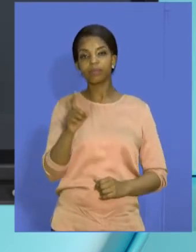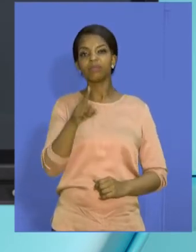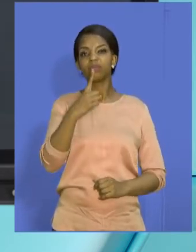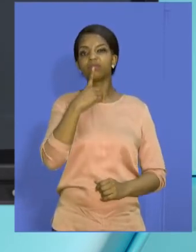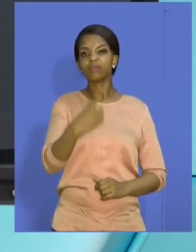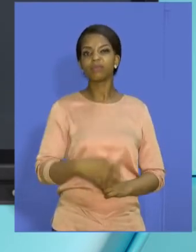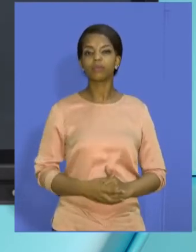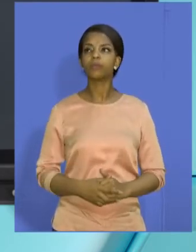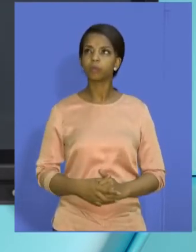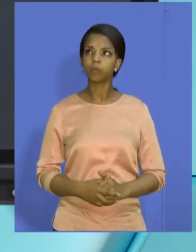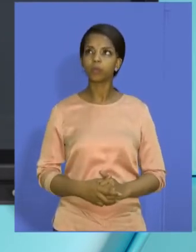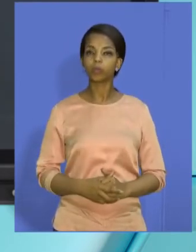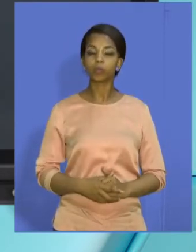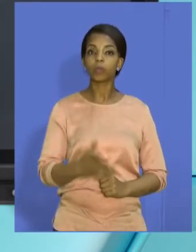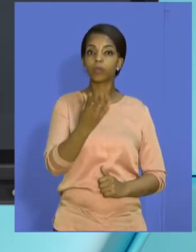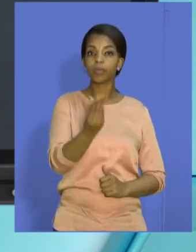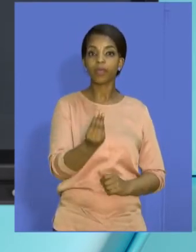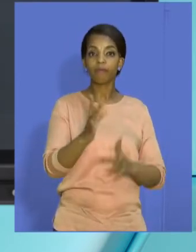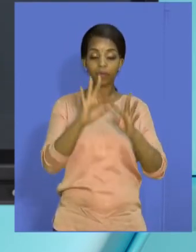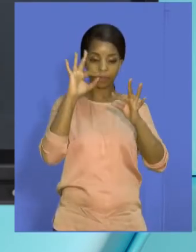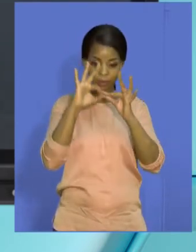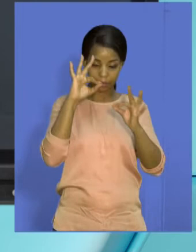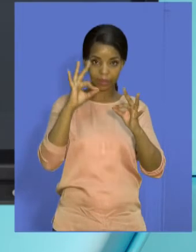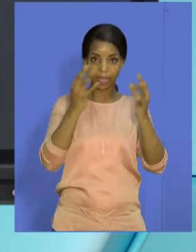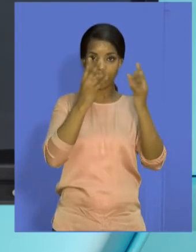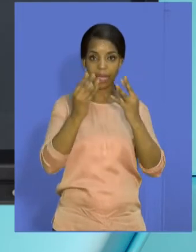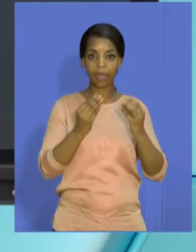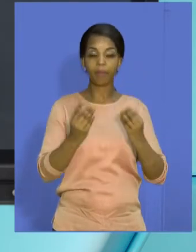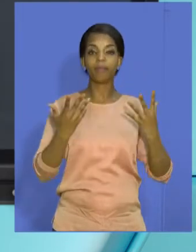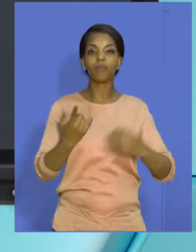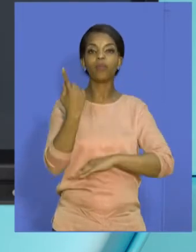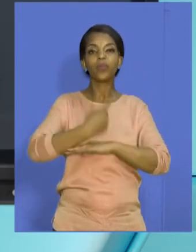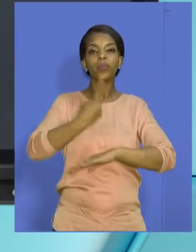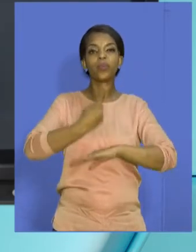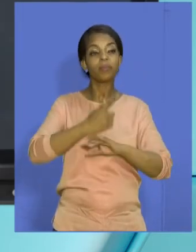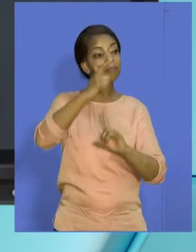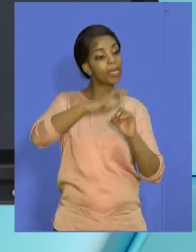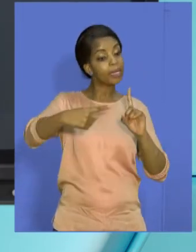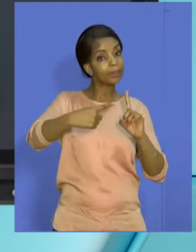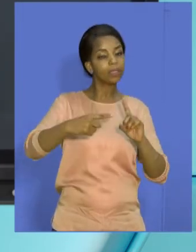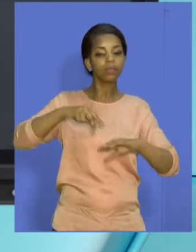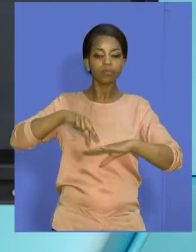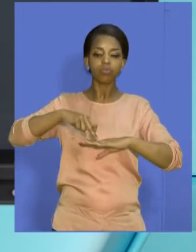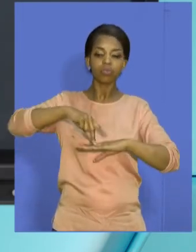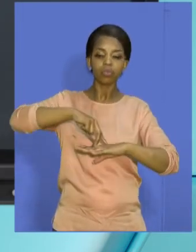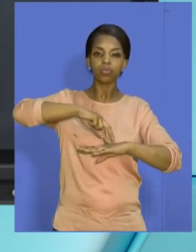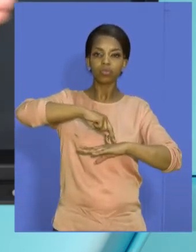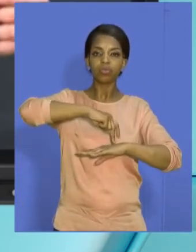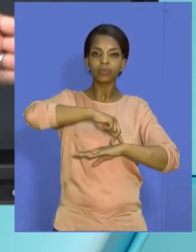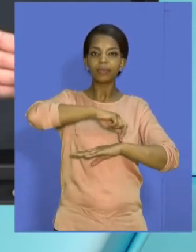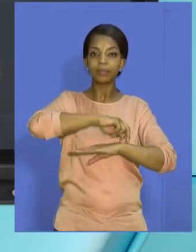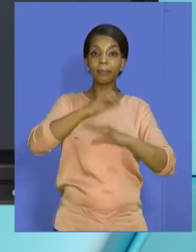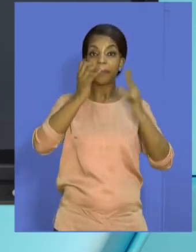in a certain number of days that the person has walked, this would be the number of steps that they would have